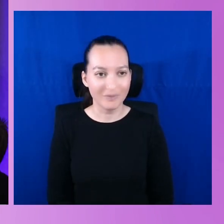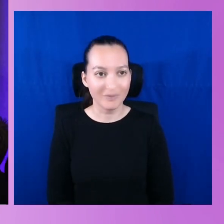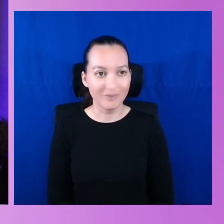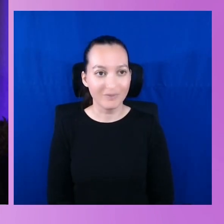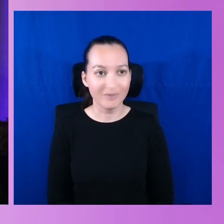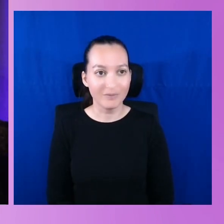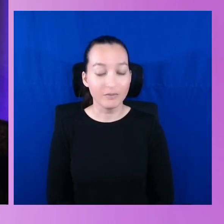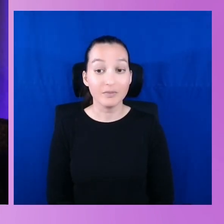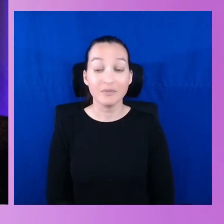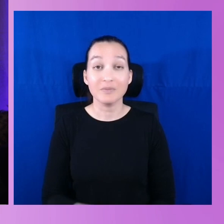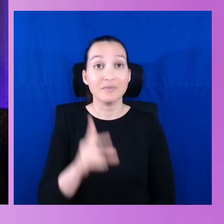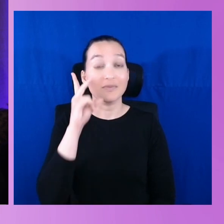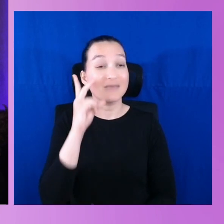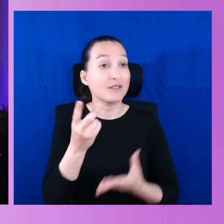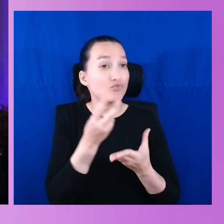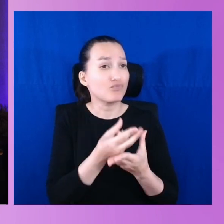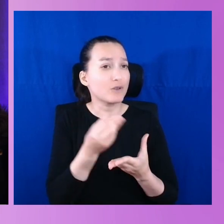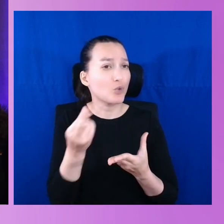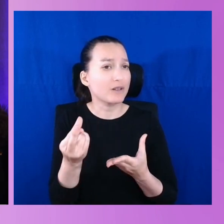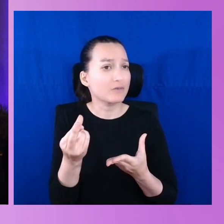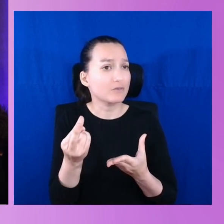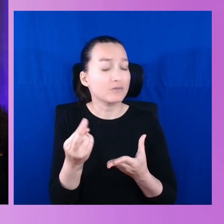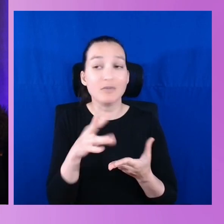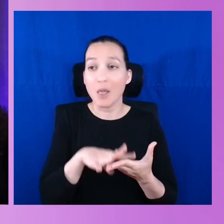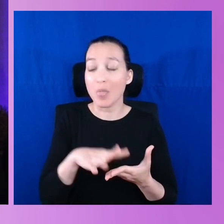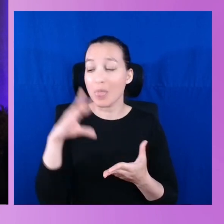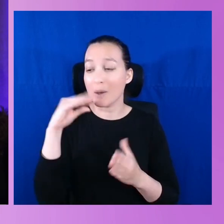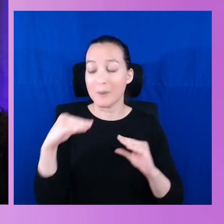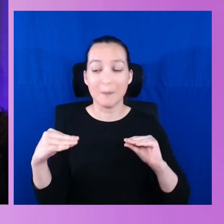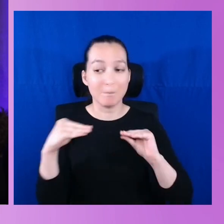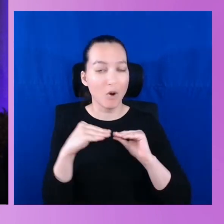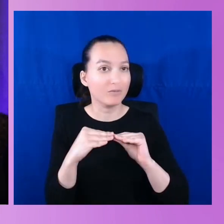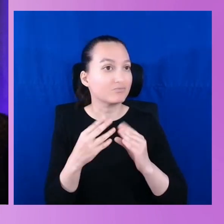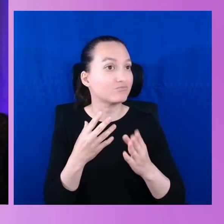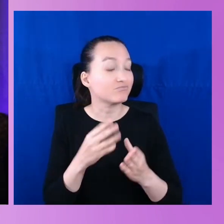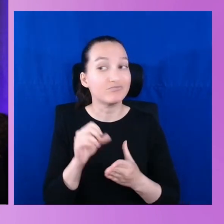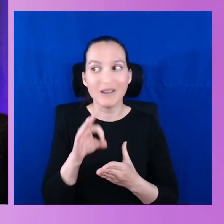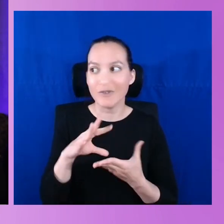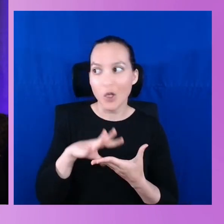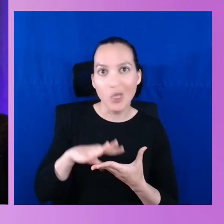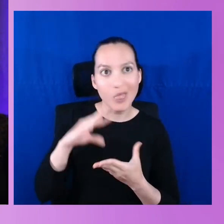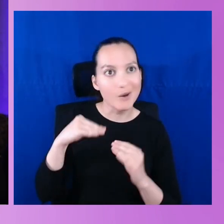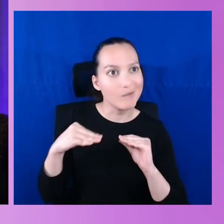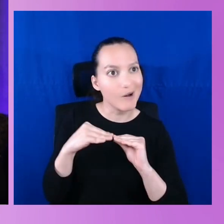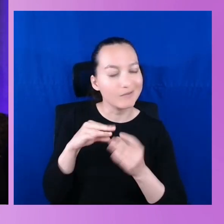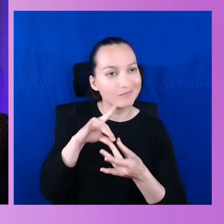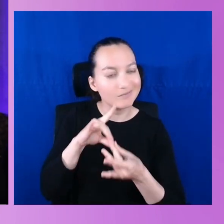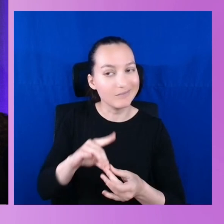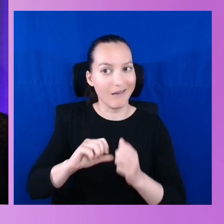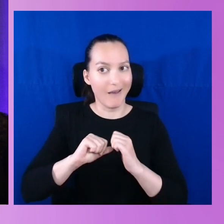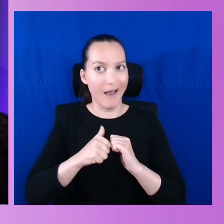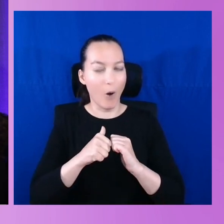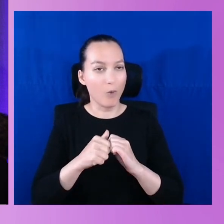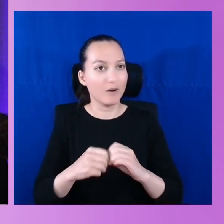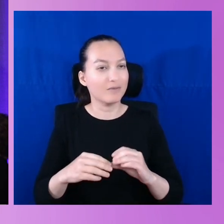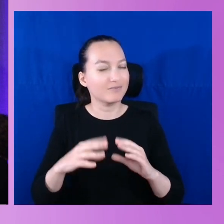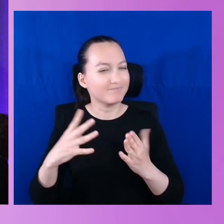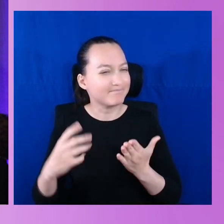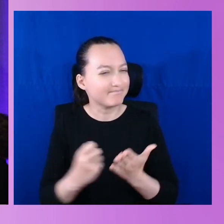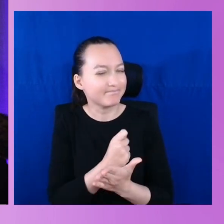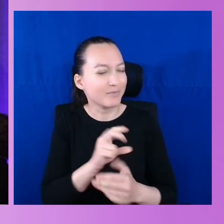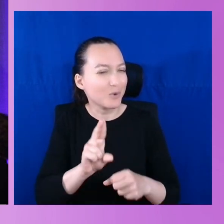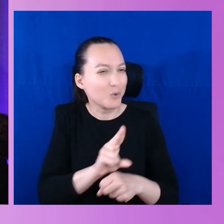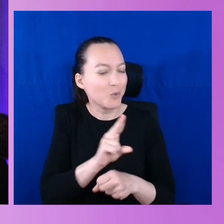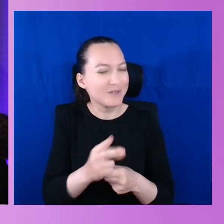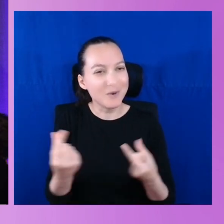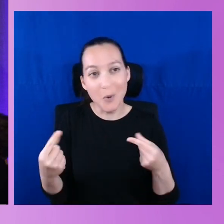Here are some resources for you to learn more, whether it is to learn more about how you can make more use of